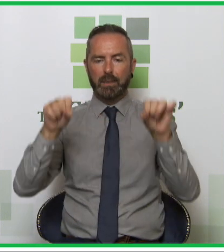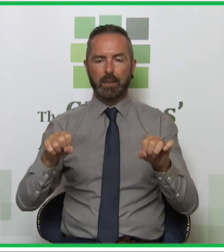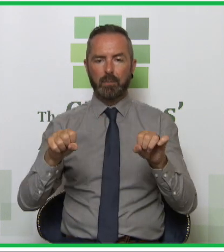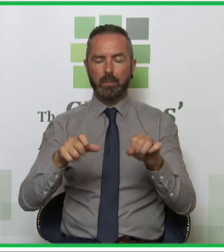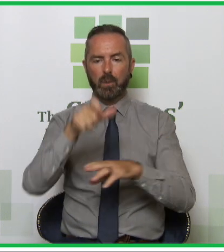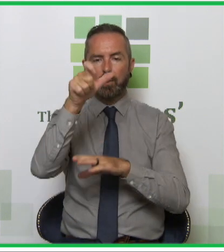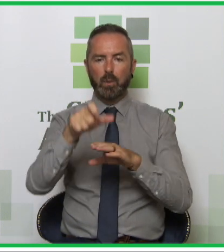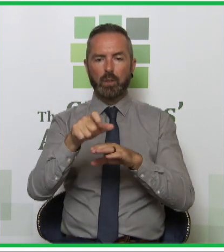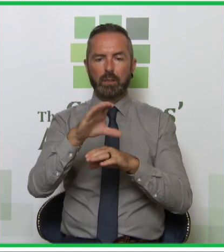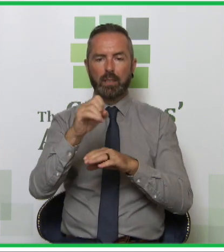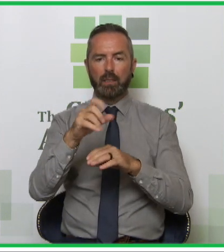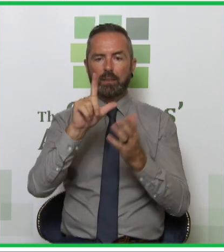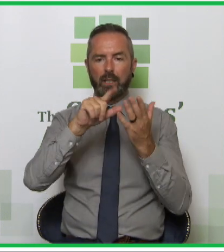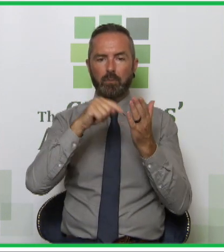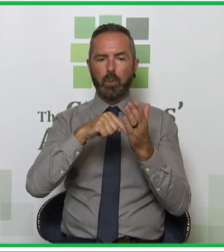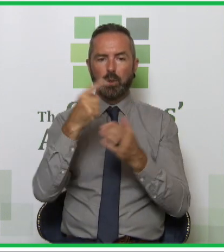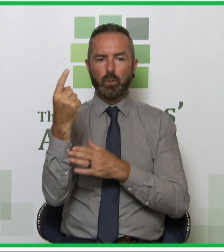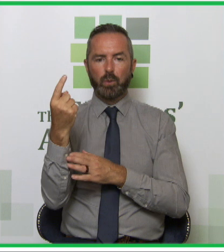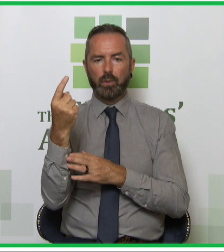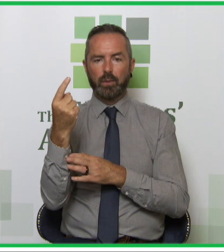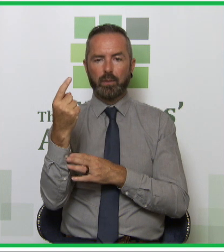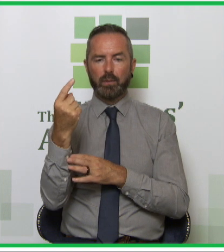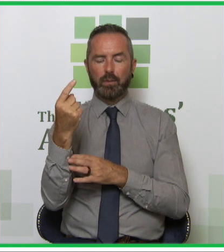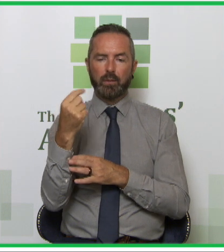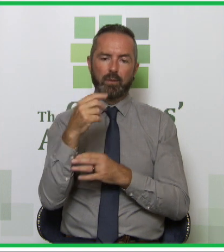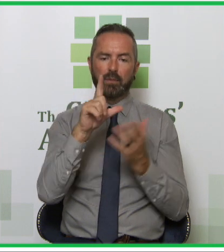to CE ratio of 7.1,